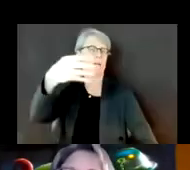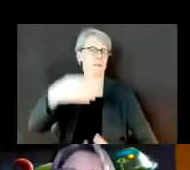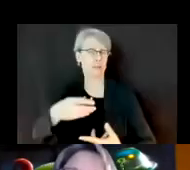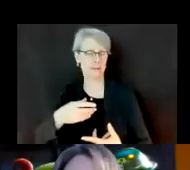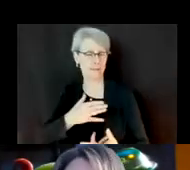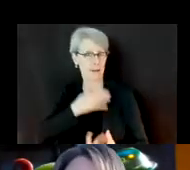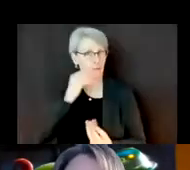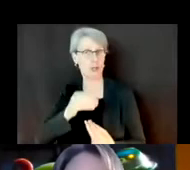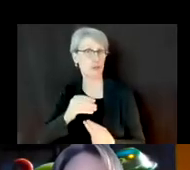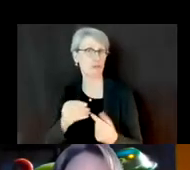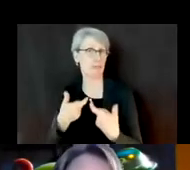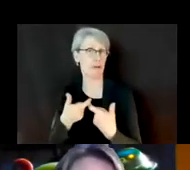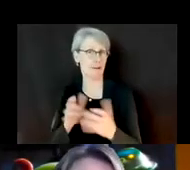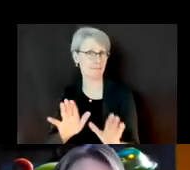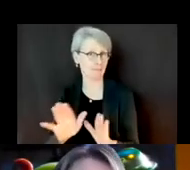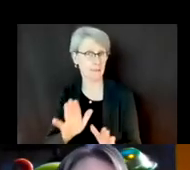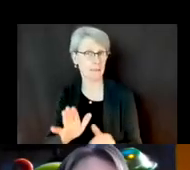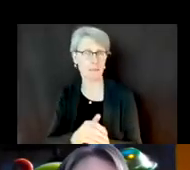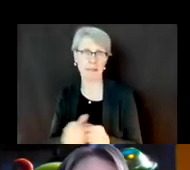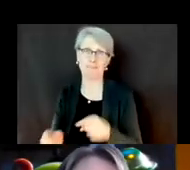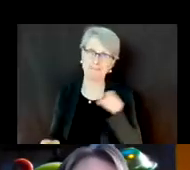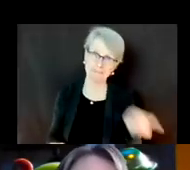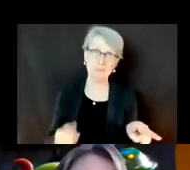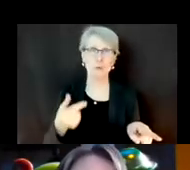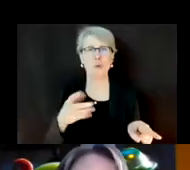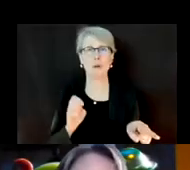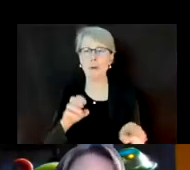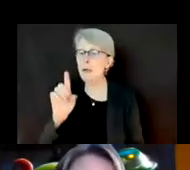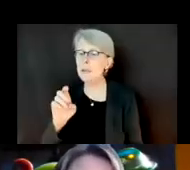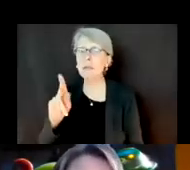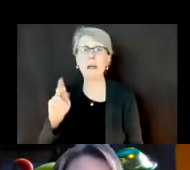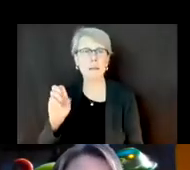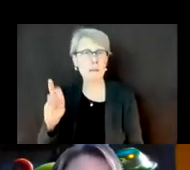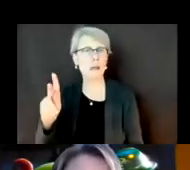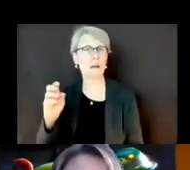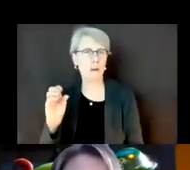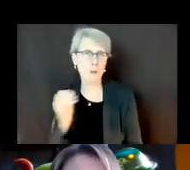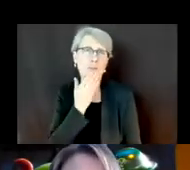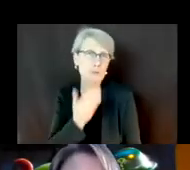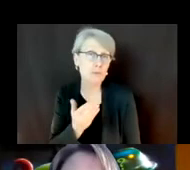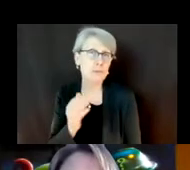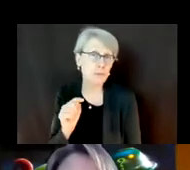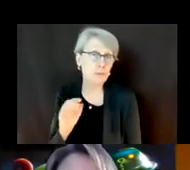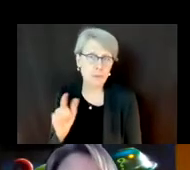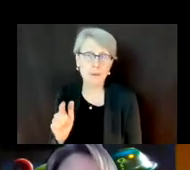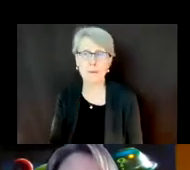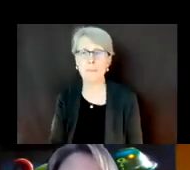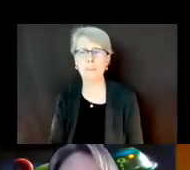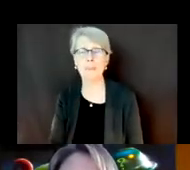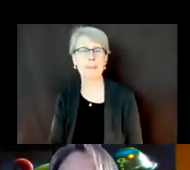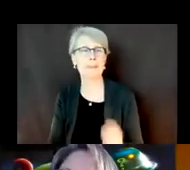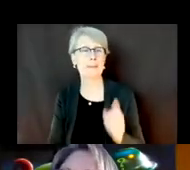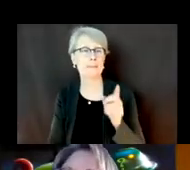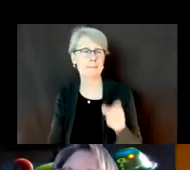time to waste. So it's a good tool that does that in terms of helping me find things. So there's kind